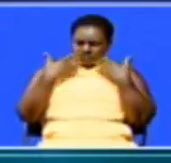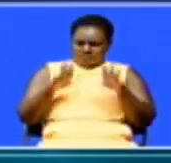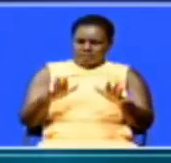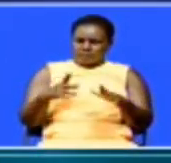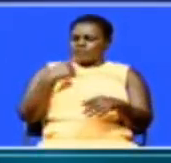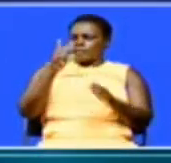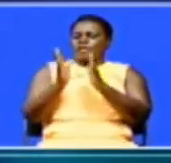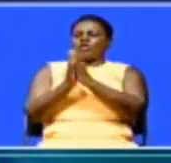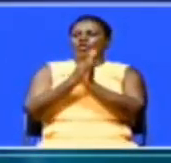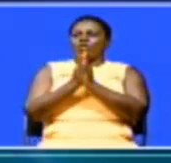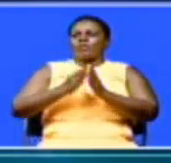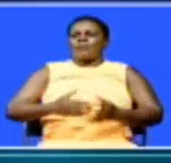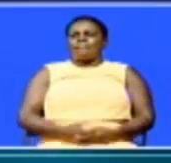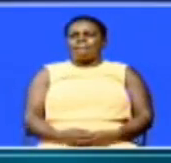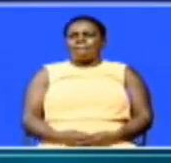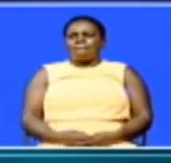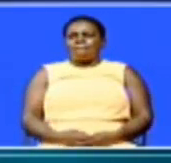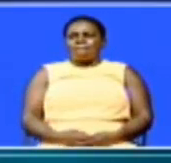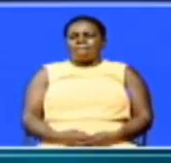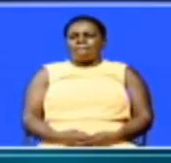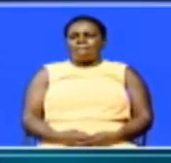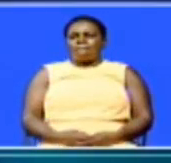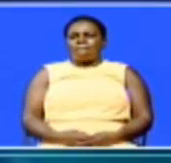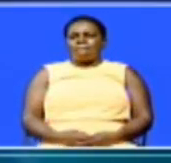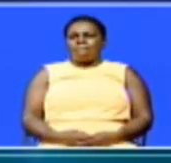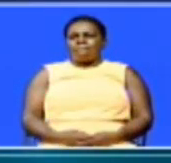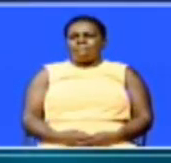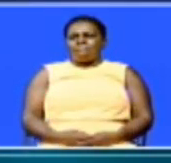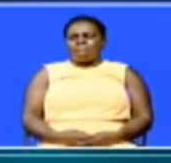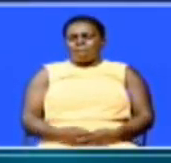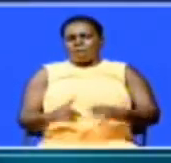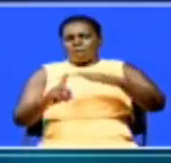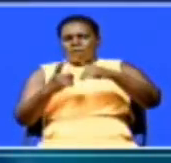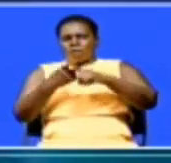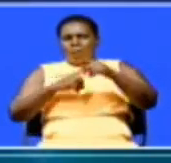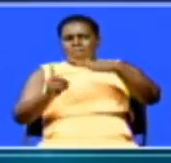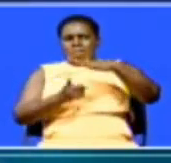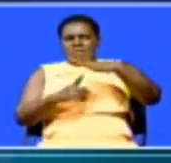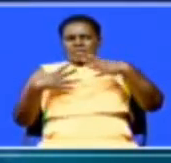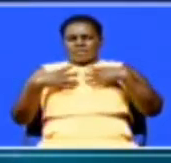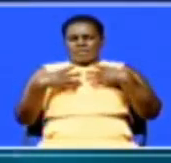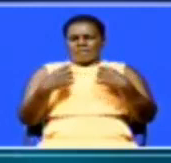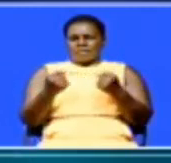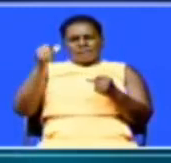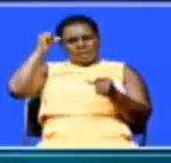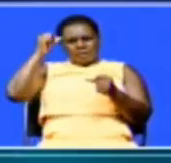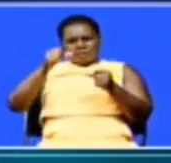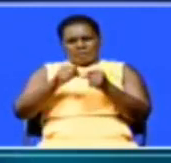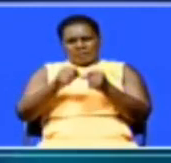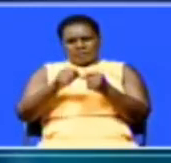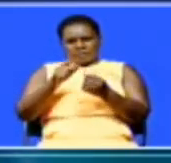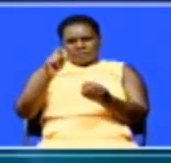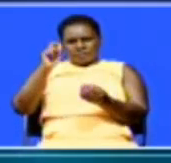story to Najma Ismail. Some guys came from the ministry, and I remember they did the